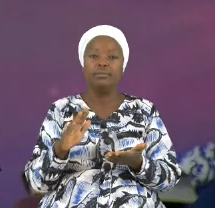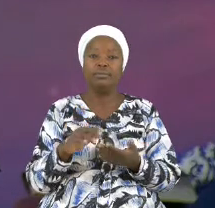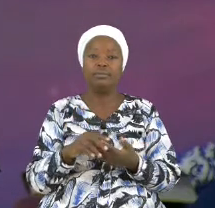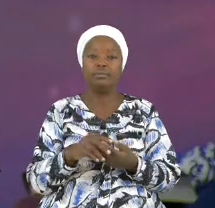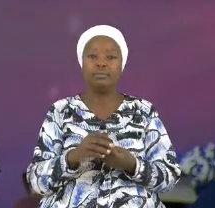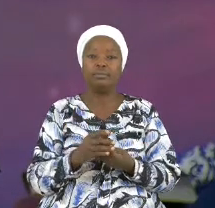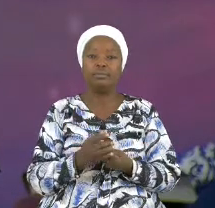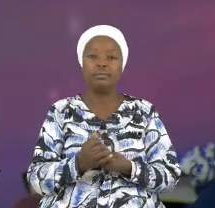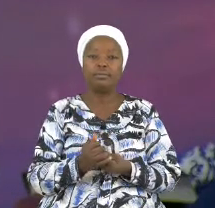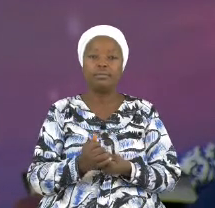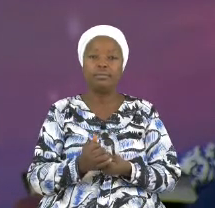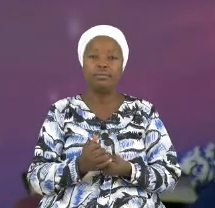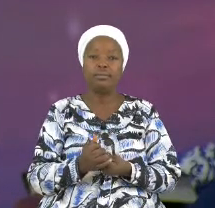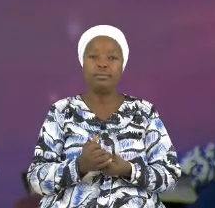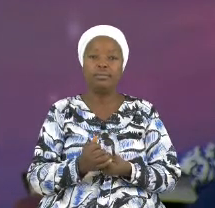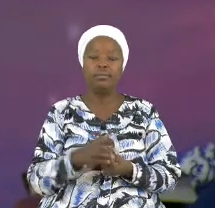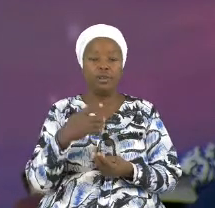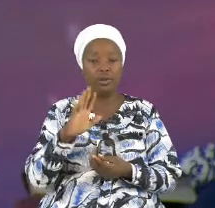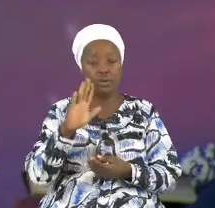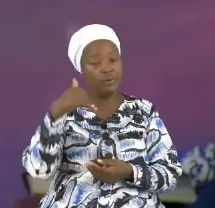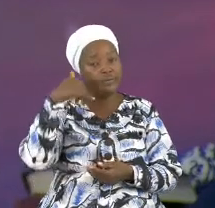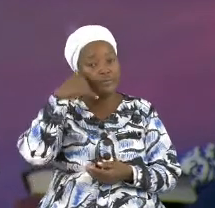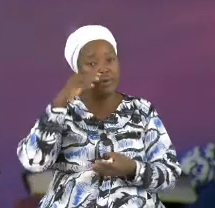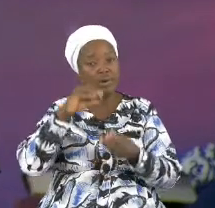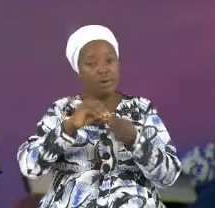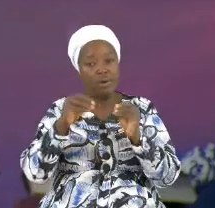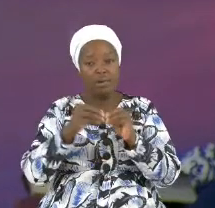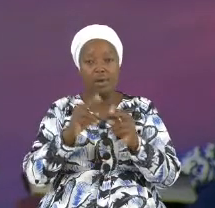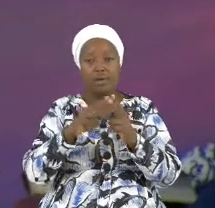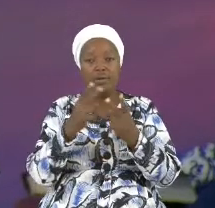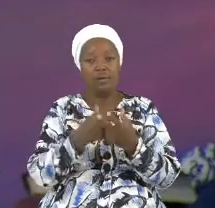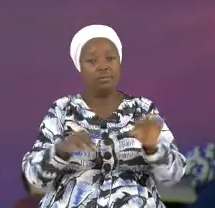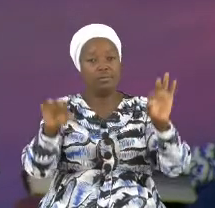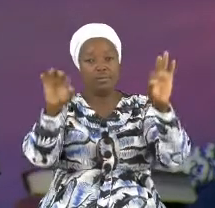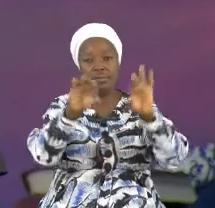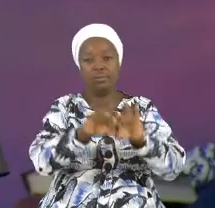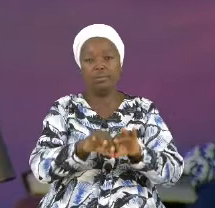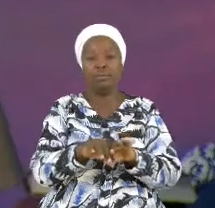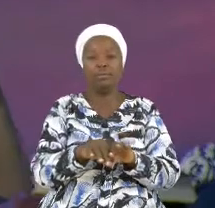The phone numbers, very important.